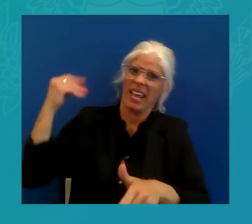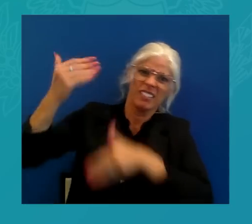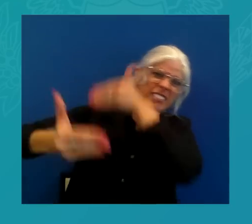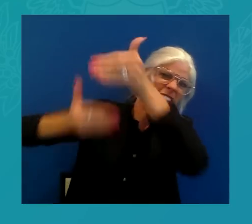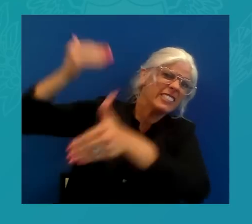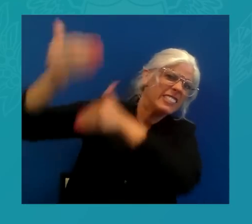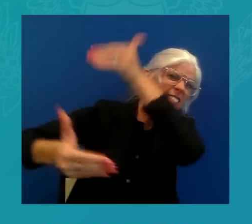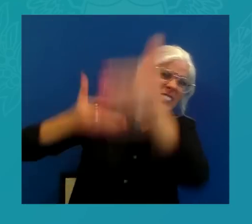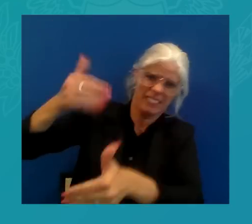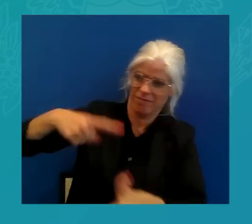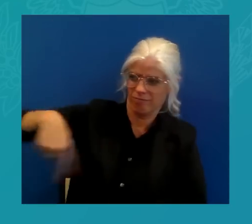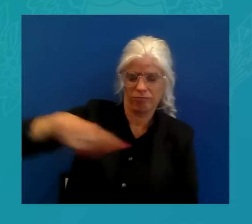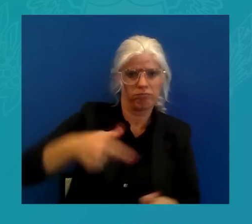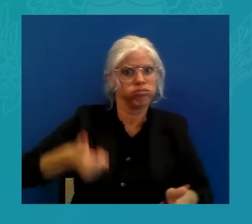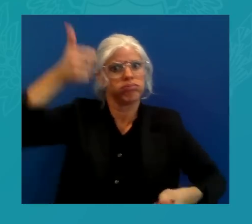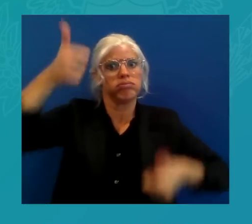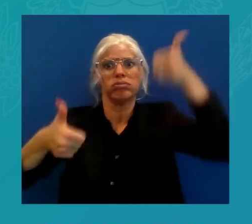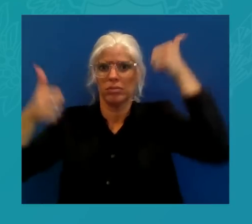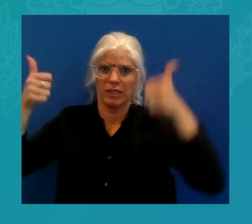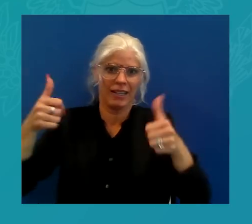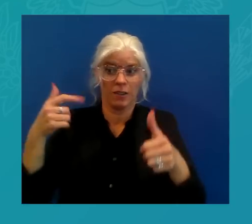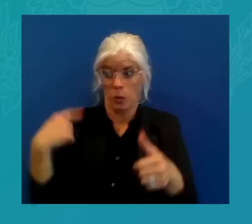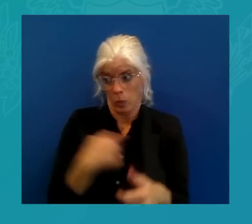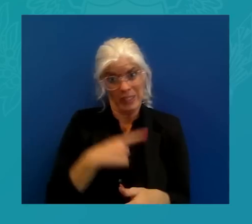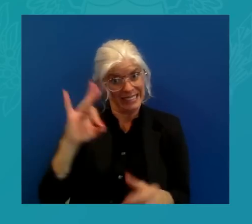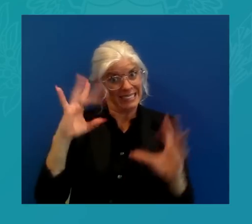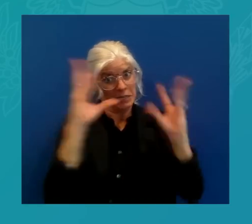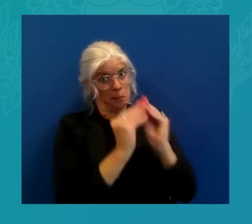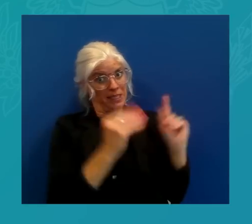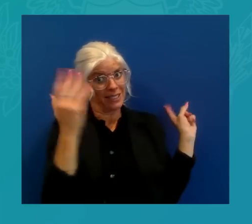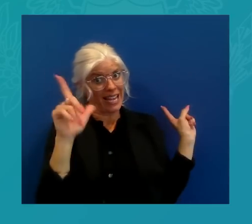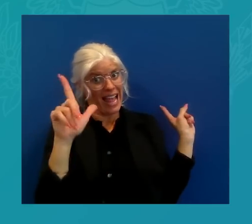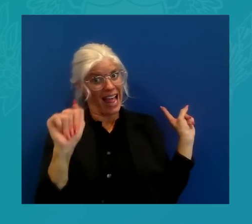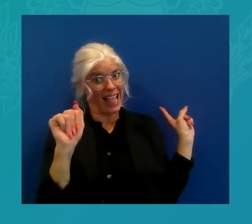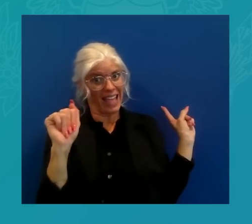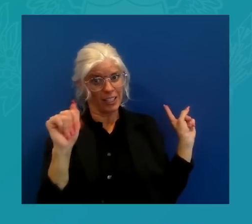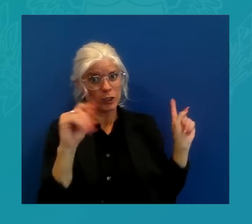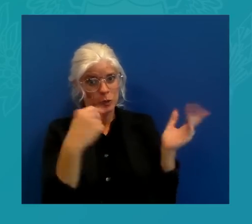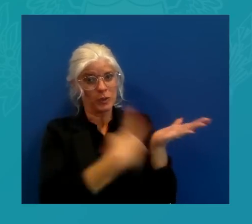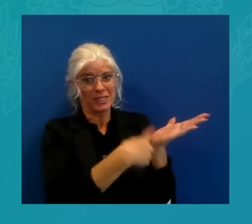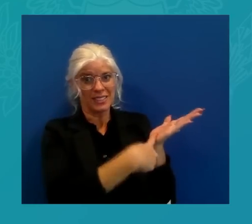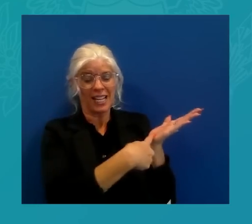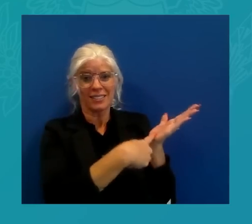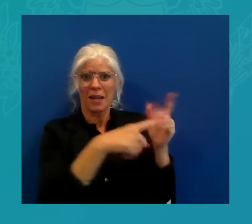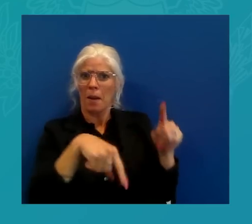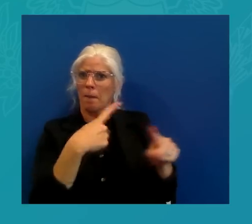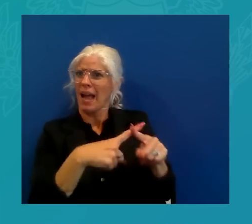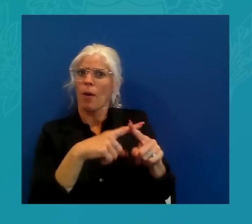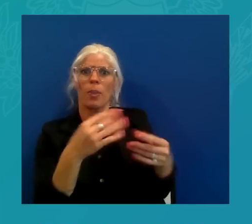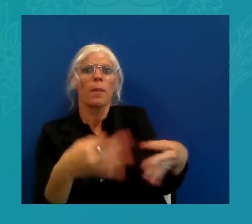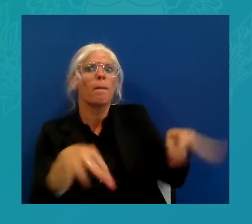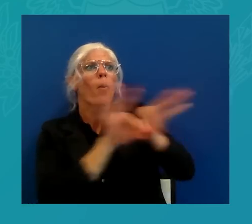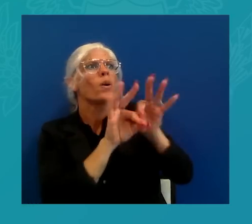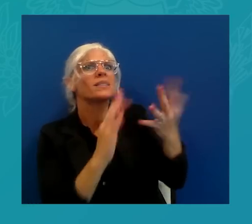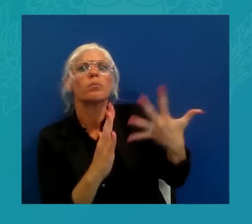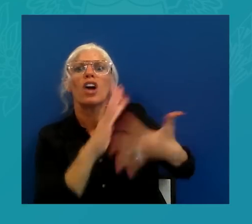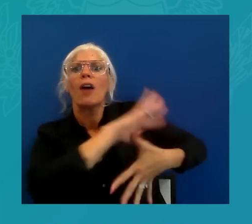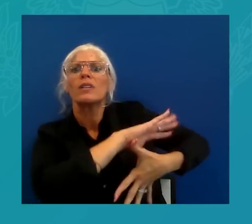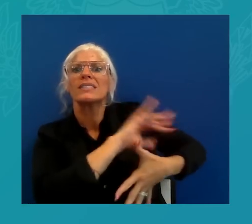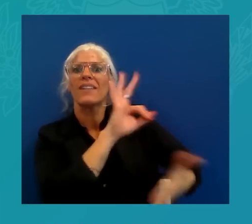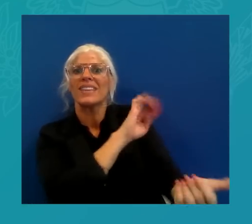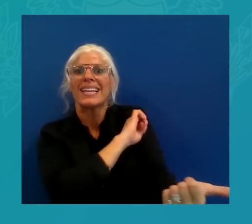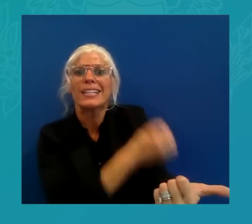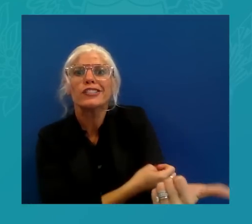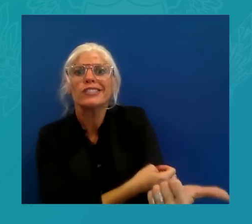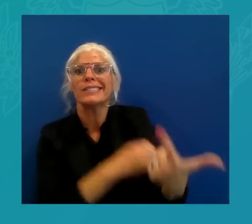at the meeting in Los Angeles 1 year ago to address the Caribbean's most pressing priorities of energy,